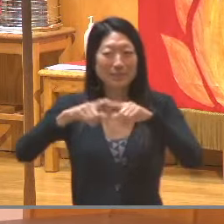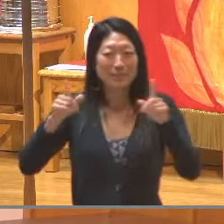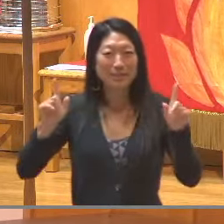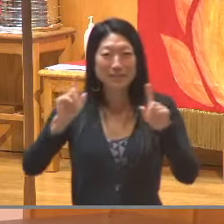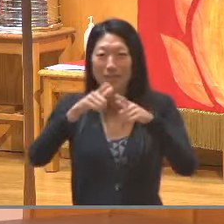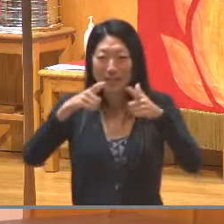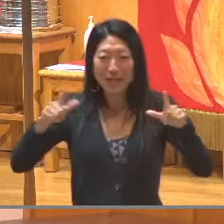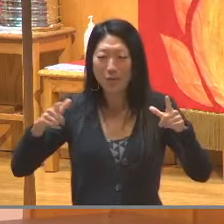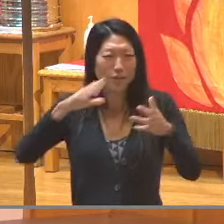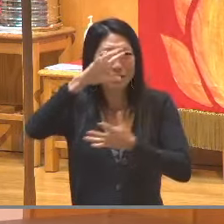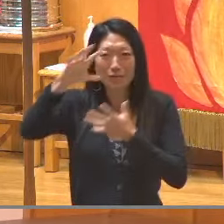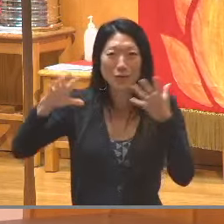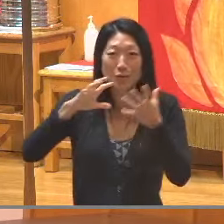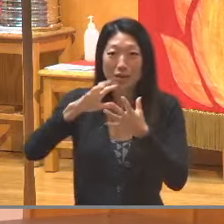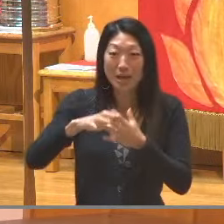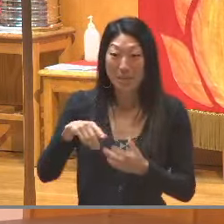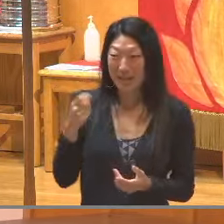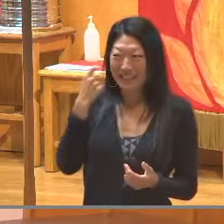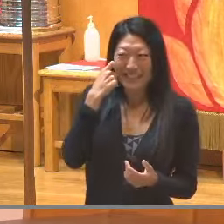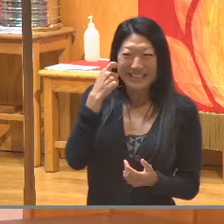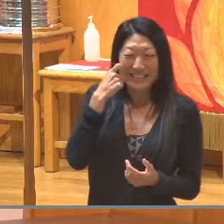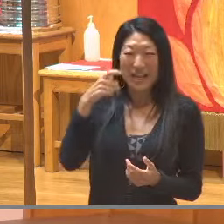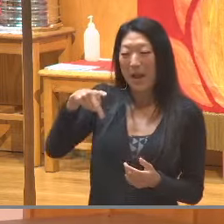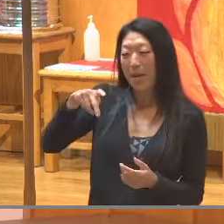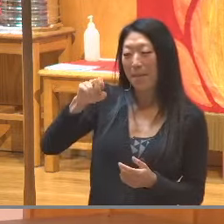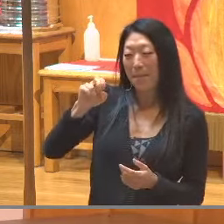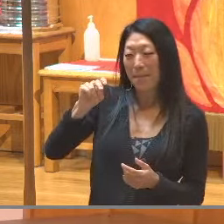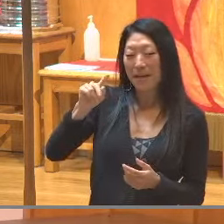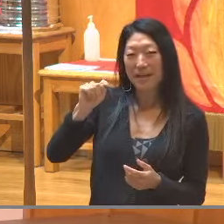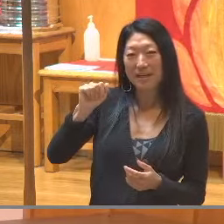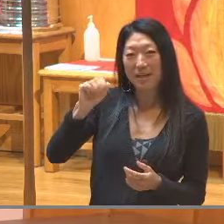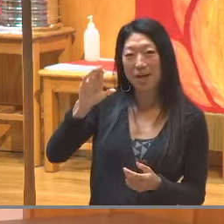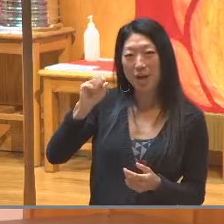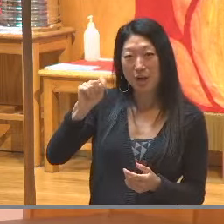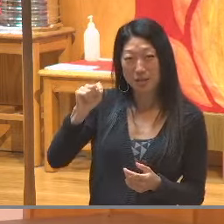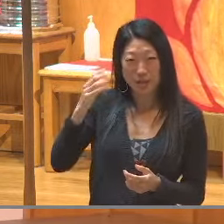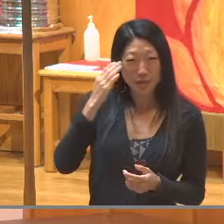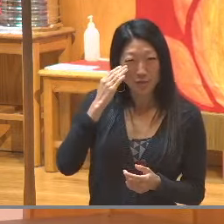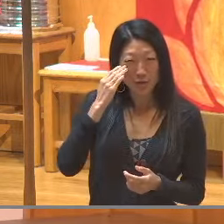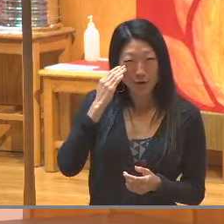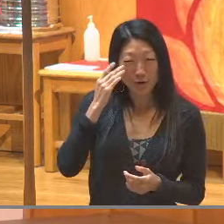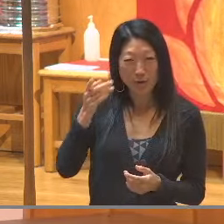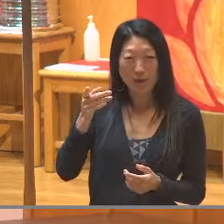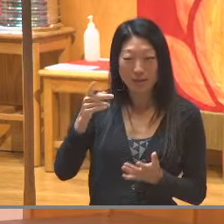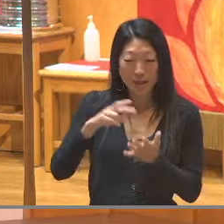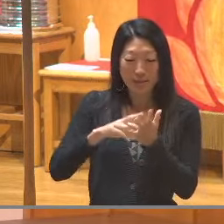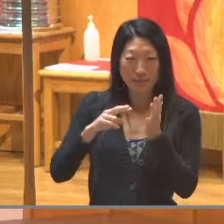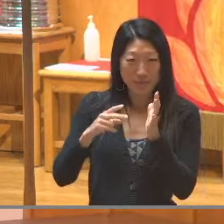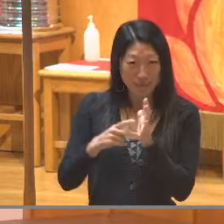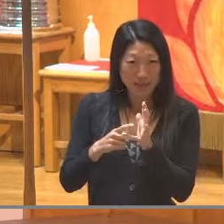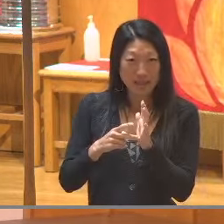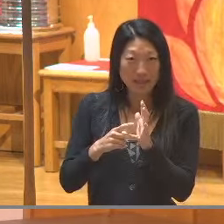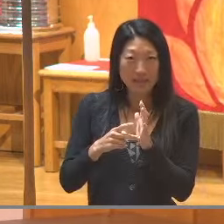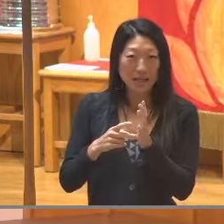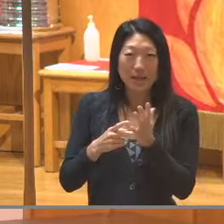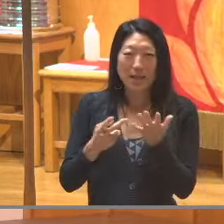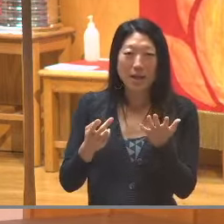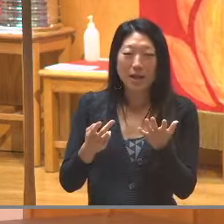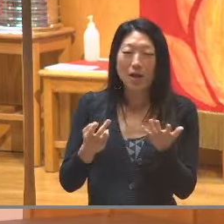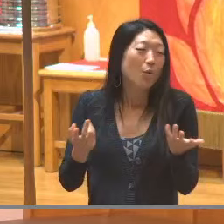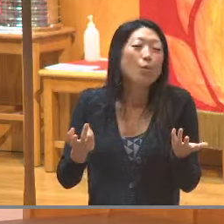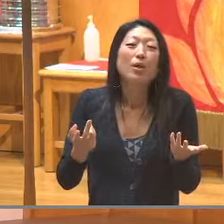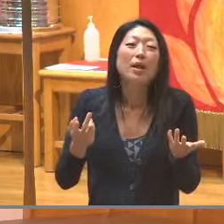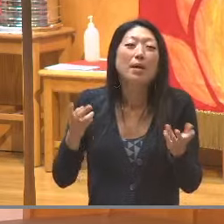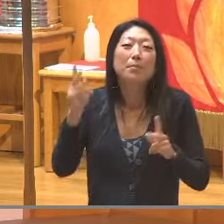people are confused. But what about this story of Pentecost today? Do you know what it is that makes these people speak in